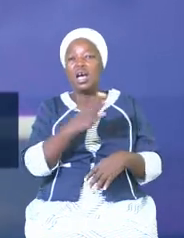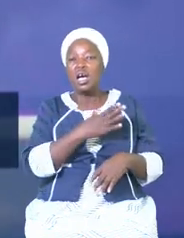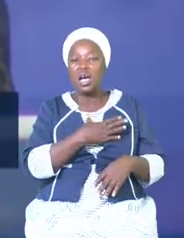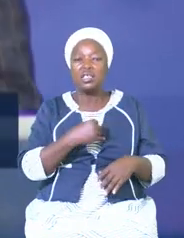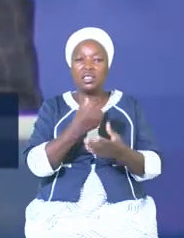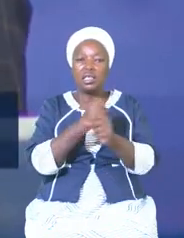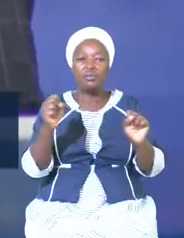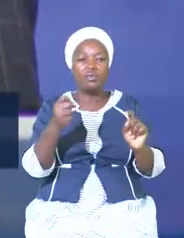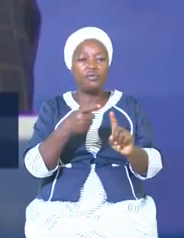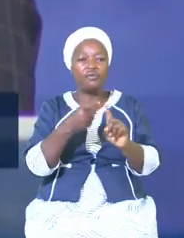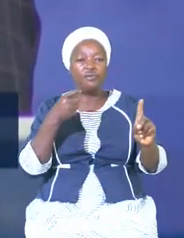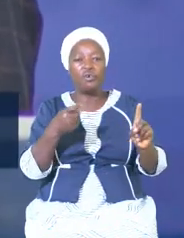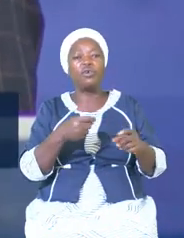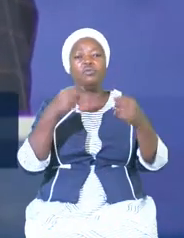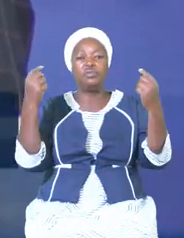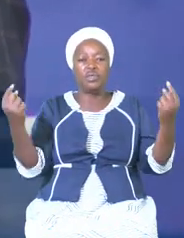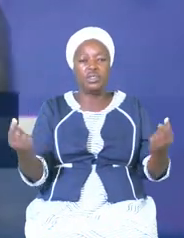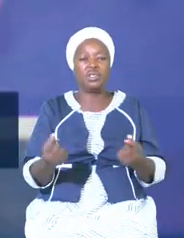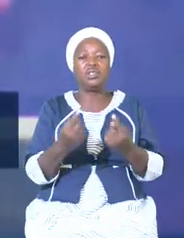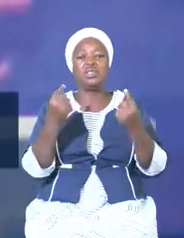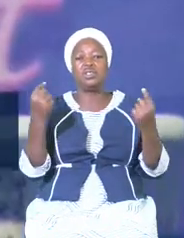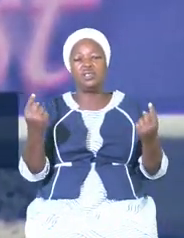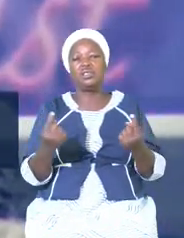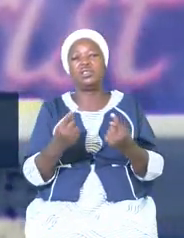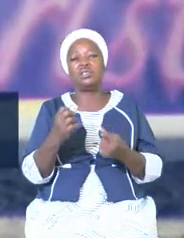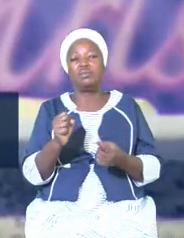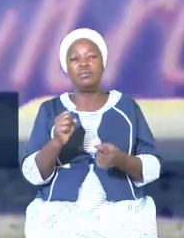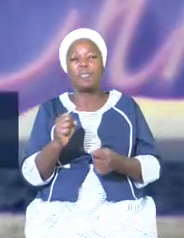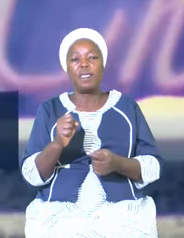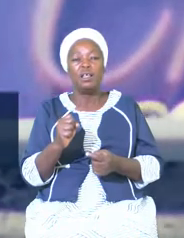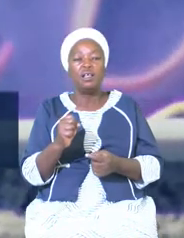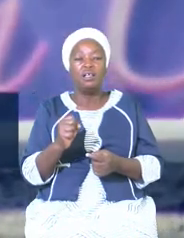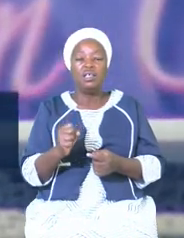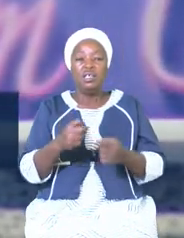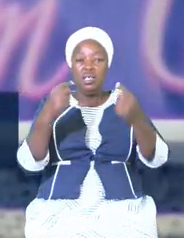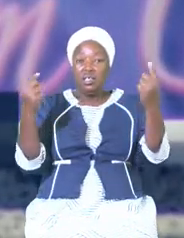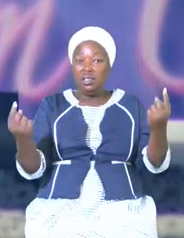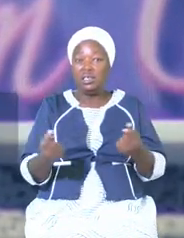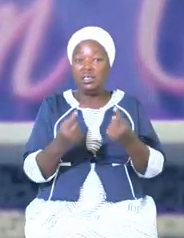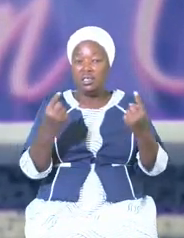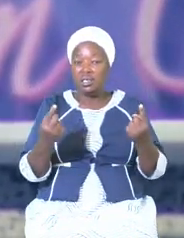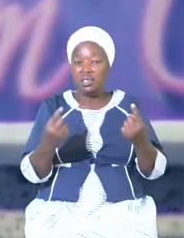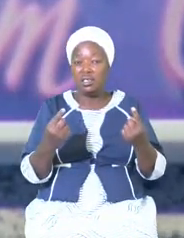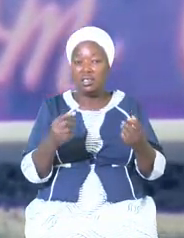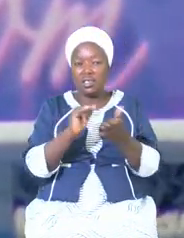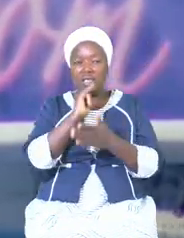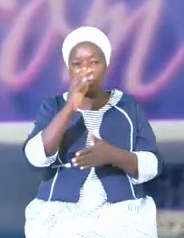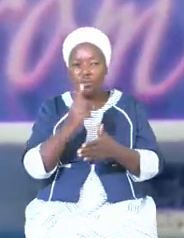from enticing sins. Sins, that's what the devil uses as a